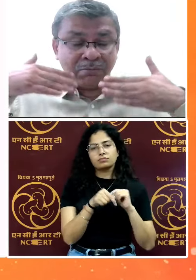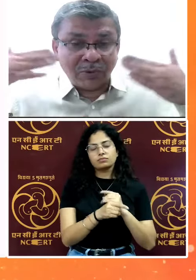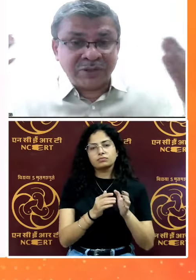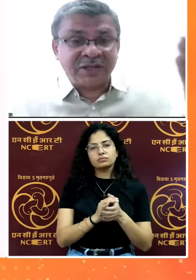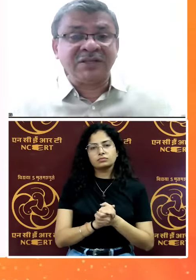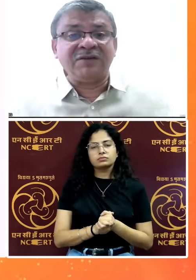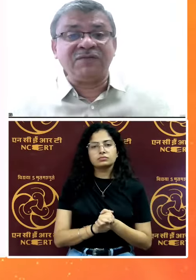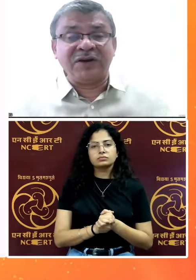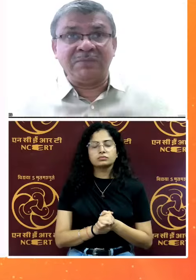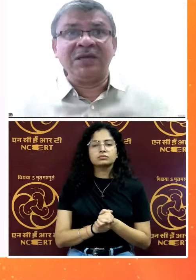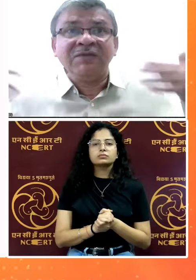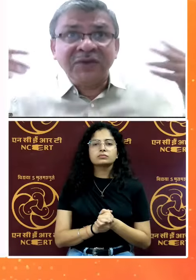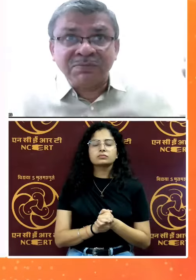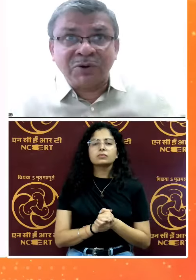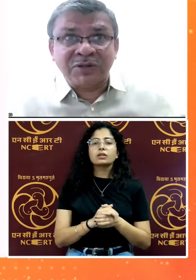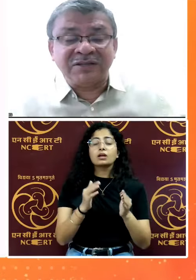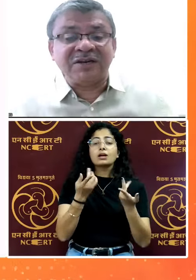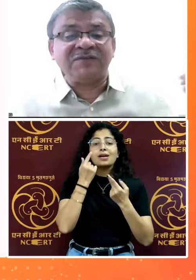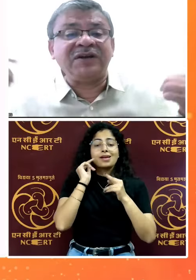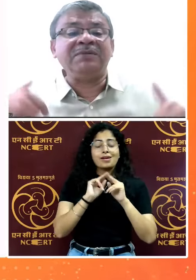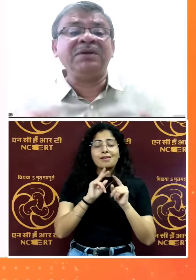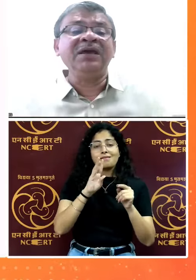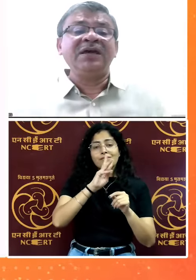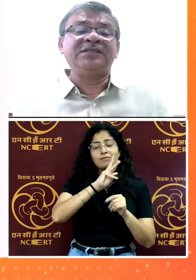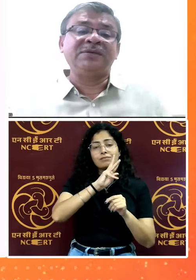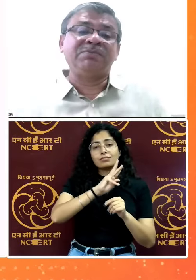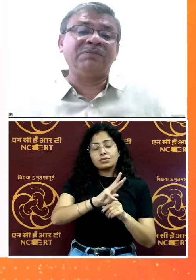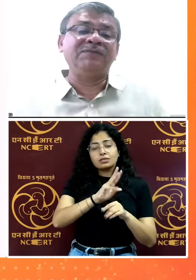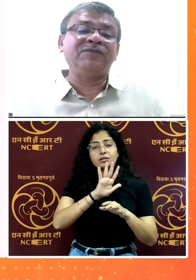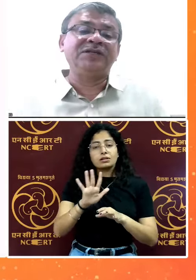be more than 35 dB. If it is more than 35